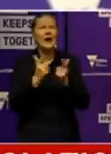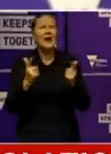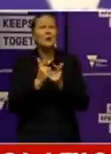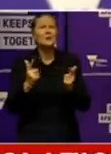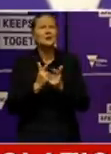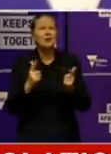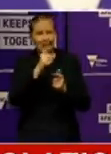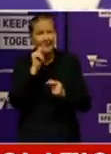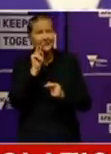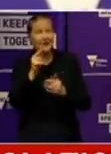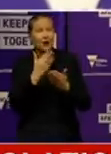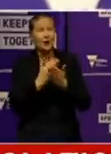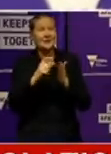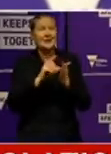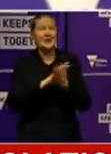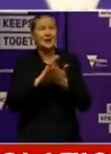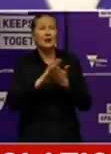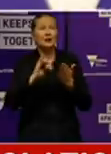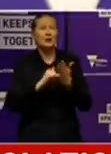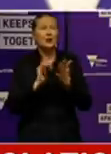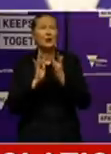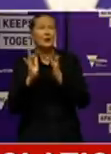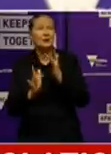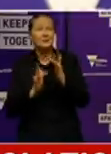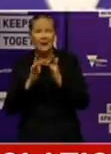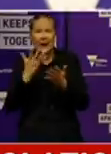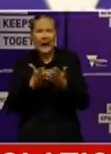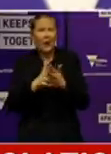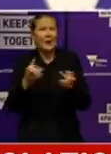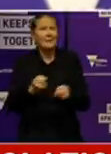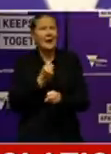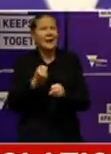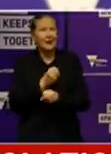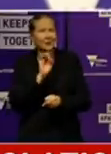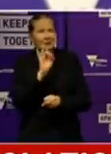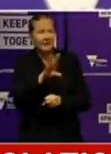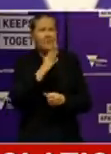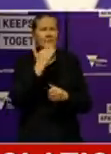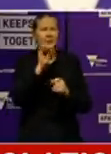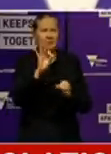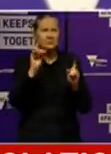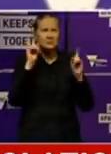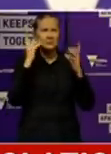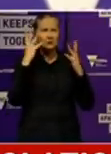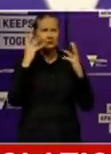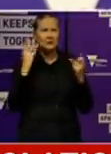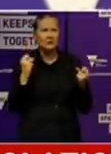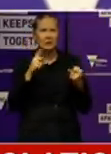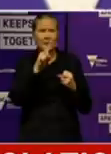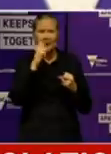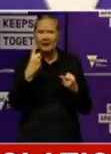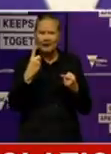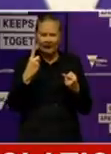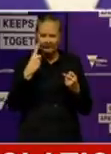a mask themselves. So don't be stressed or anxious if you cannot get your hands on a